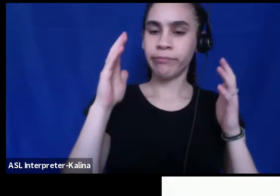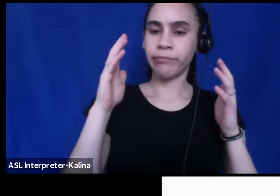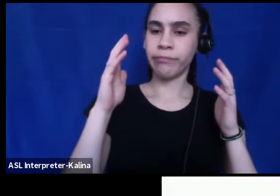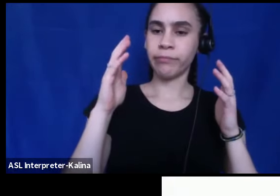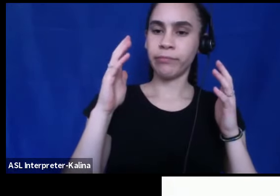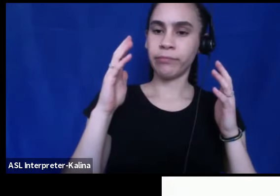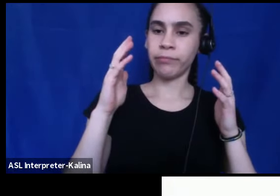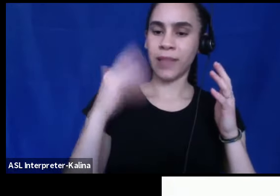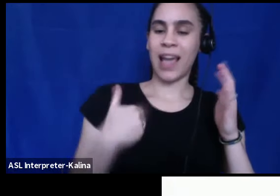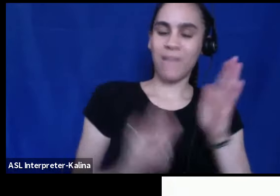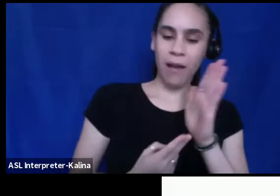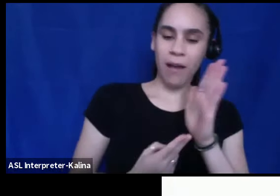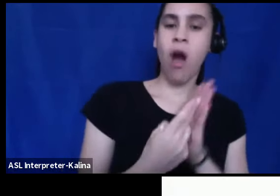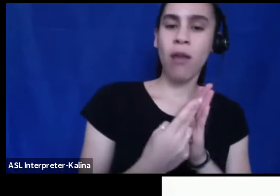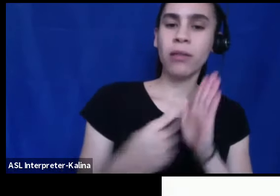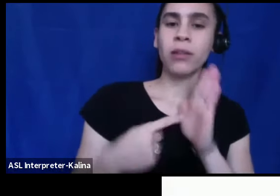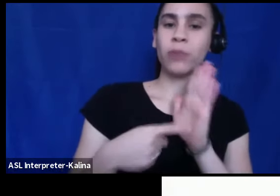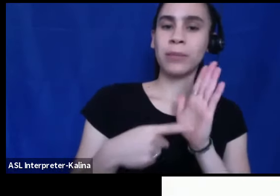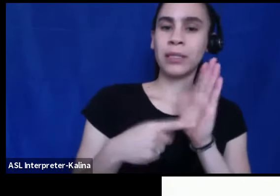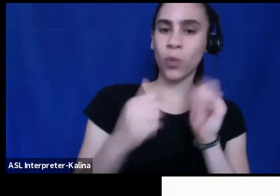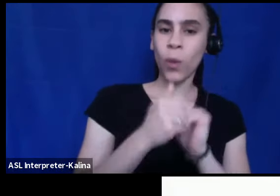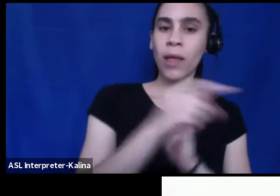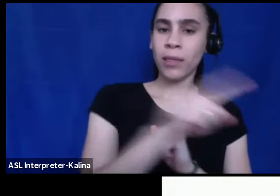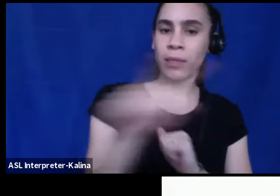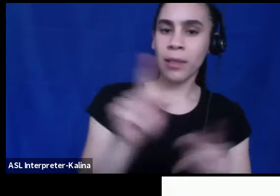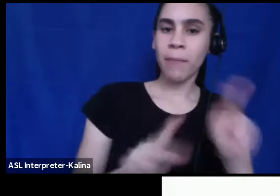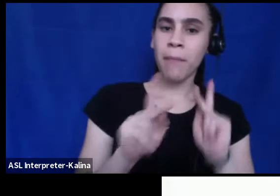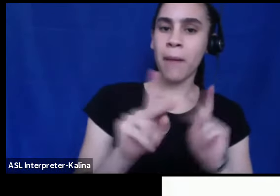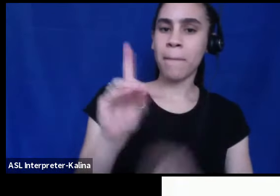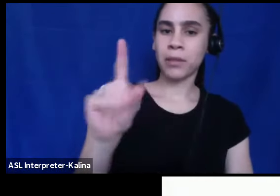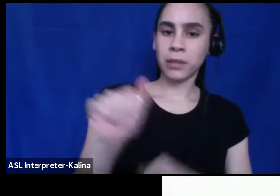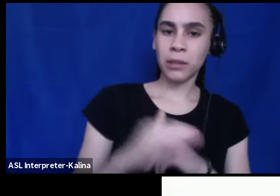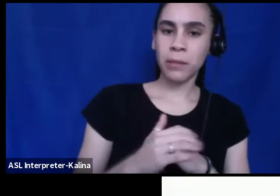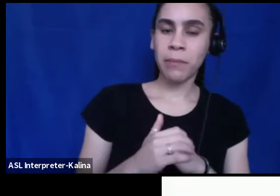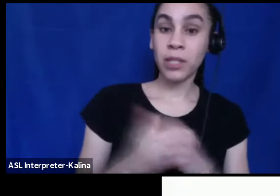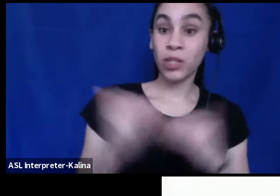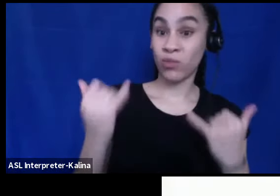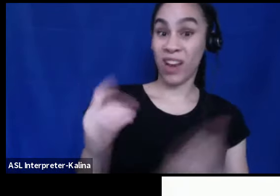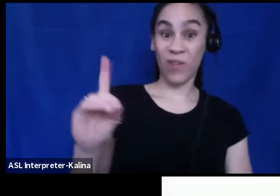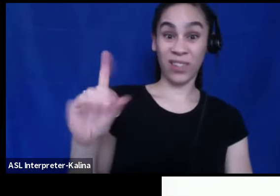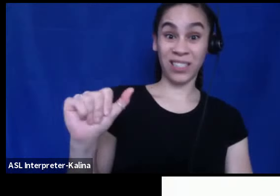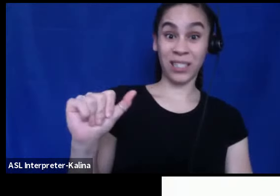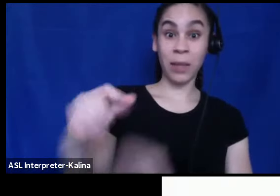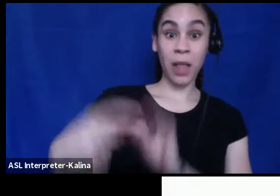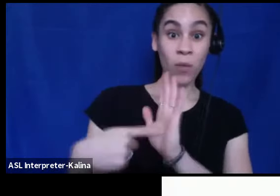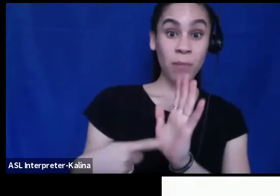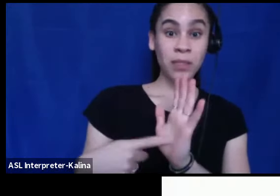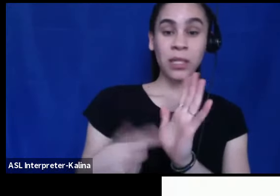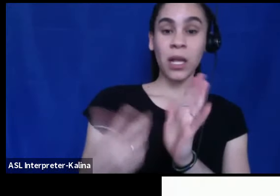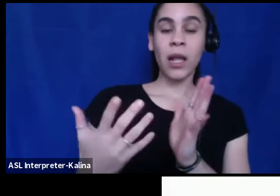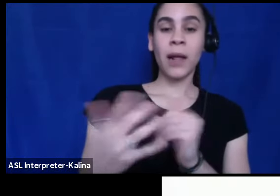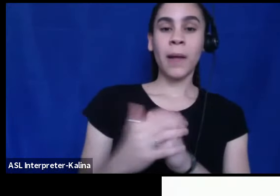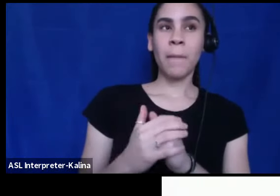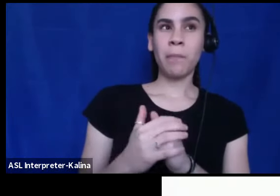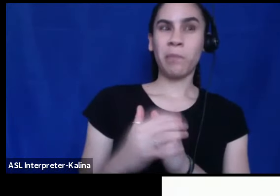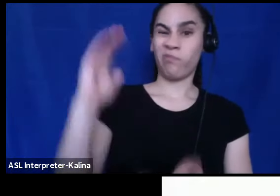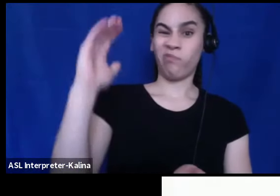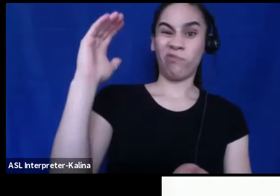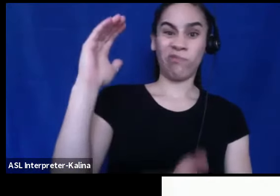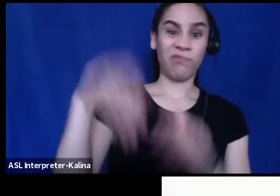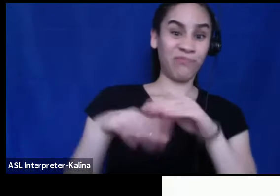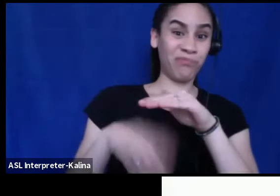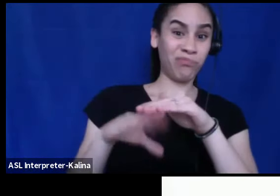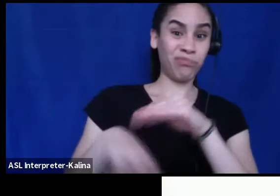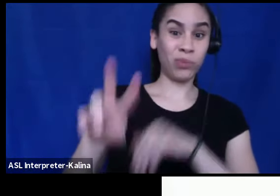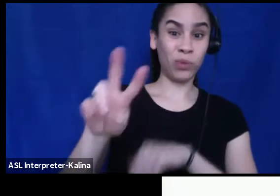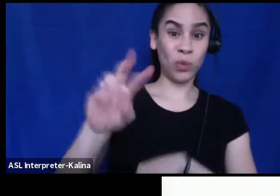authentic representation of people with disabilities out in the world. Right now, disability is represented less than 2% in the media